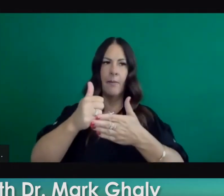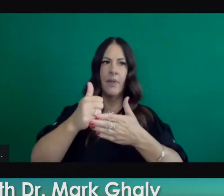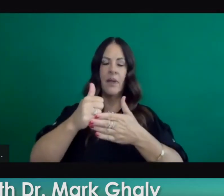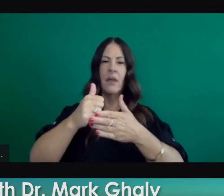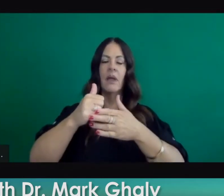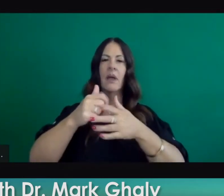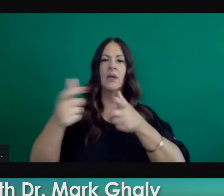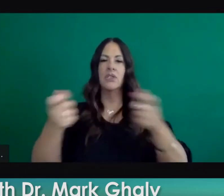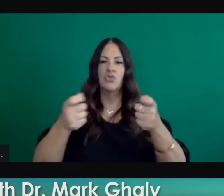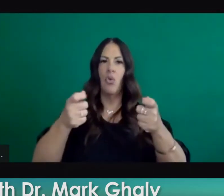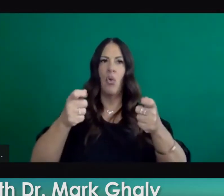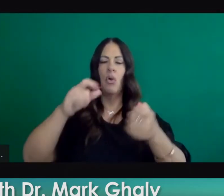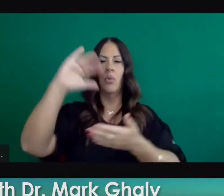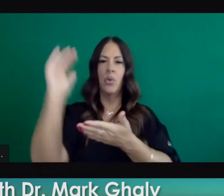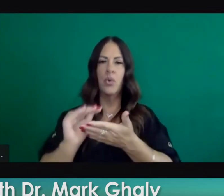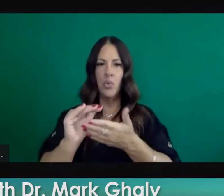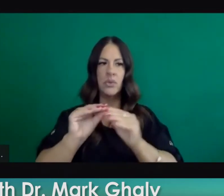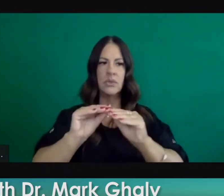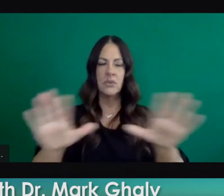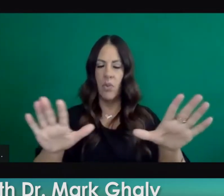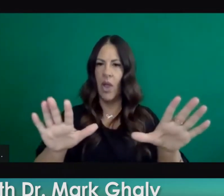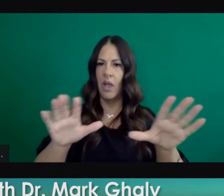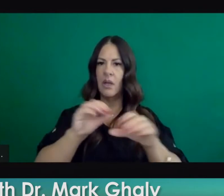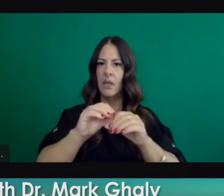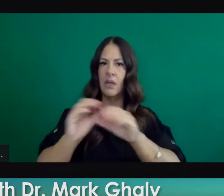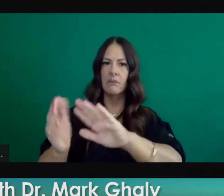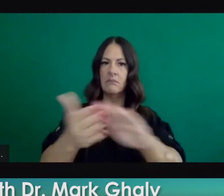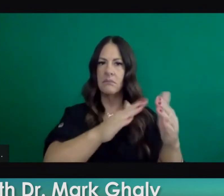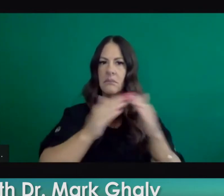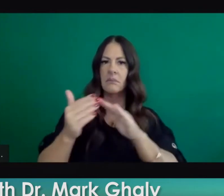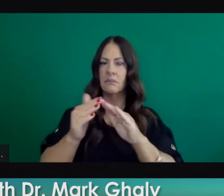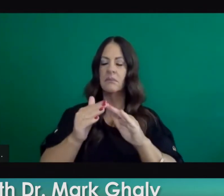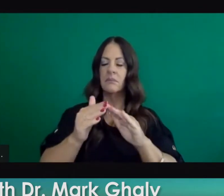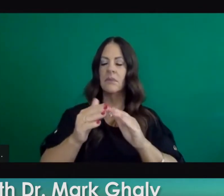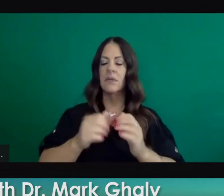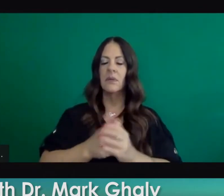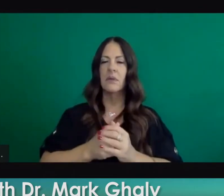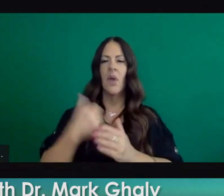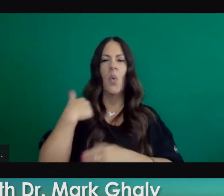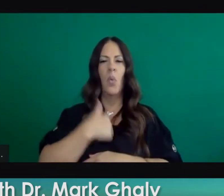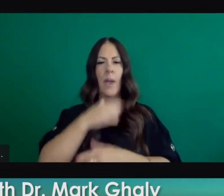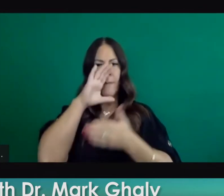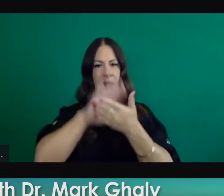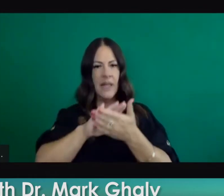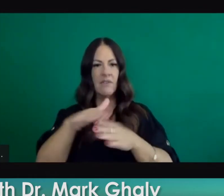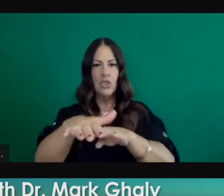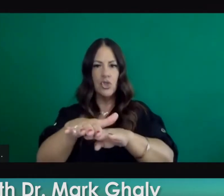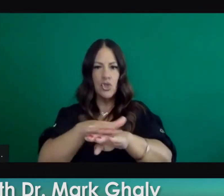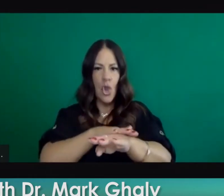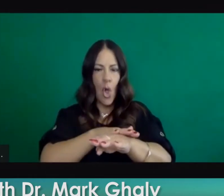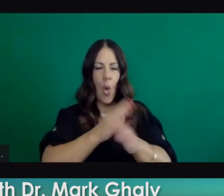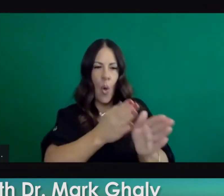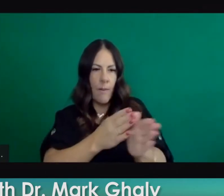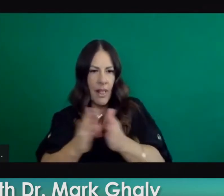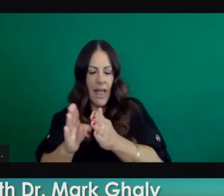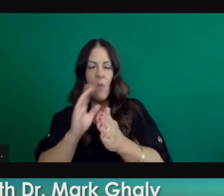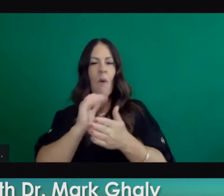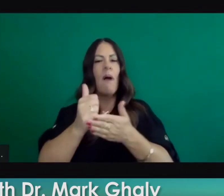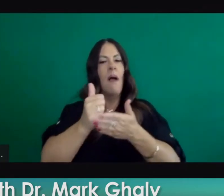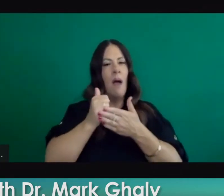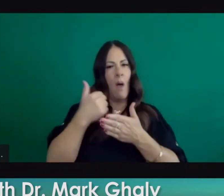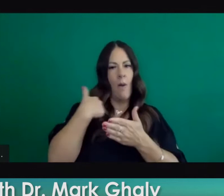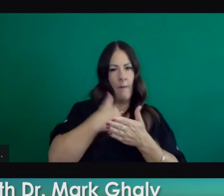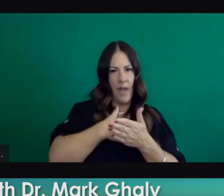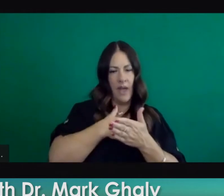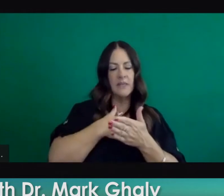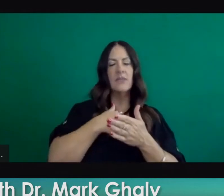reduce transmission in our communities. We believe the slow, stringent plan allows us to take into account some of